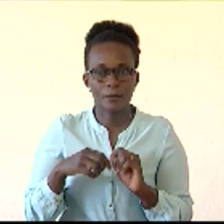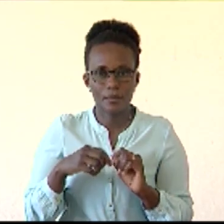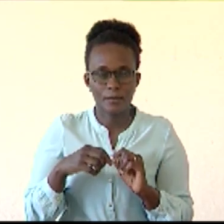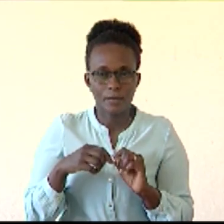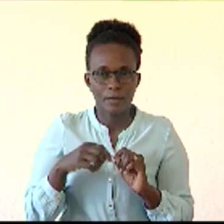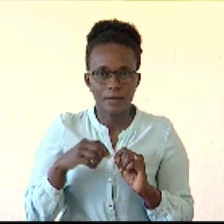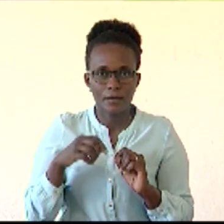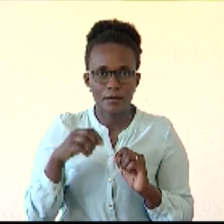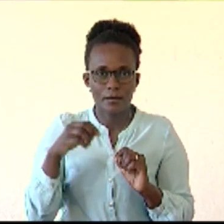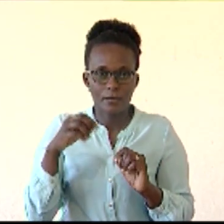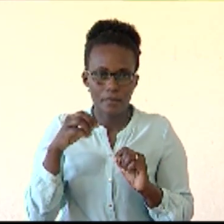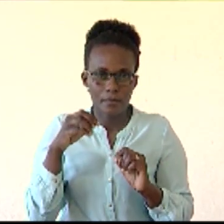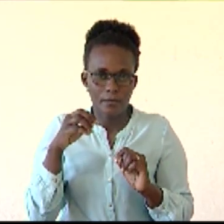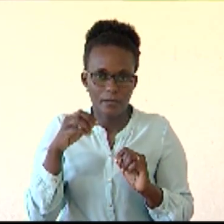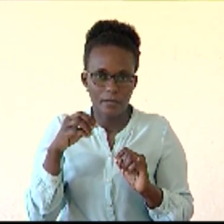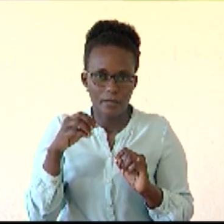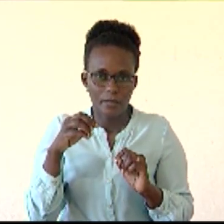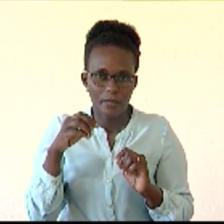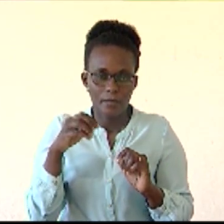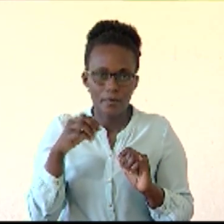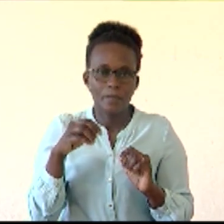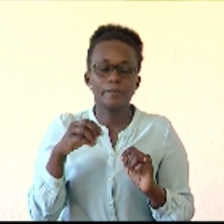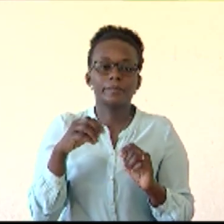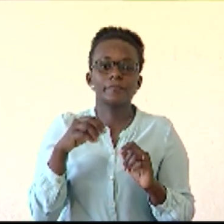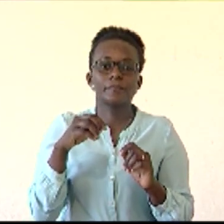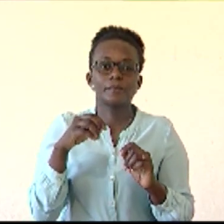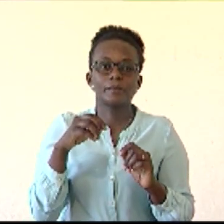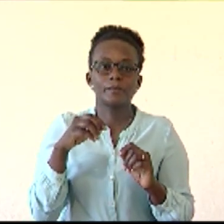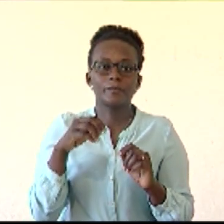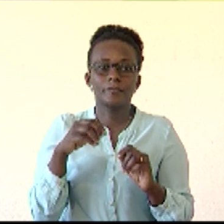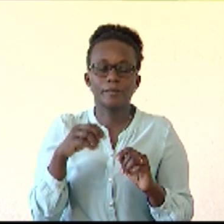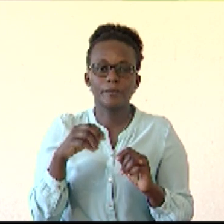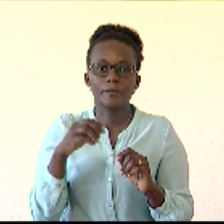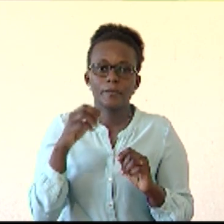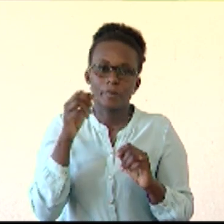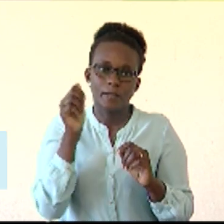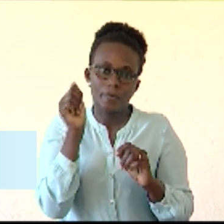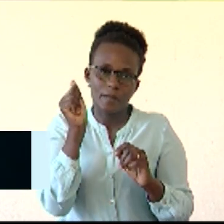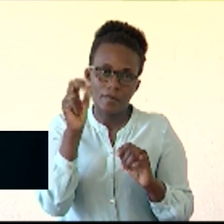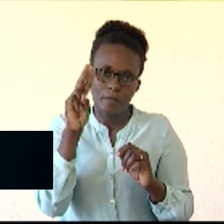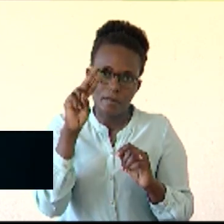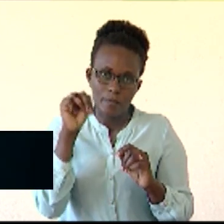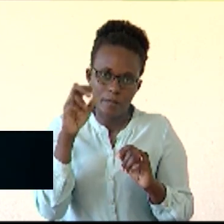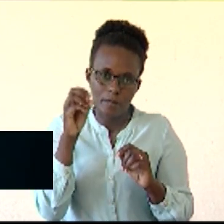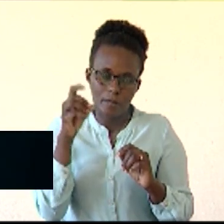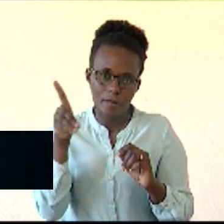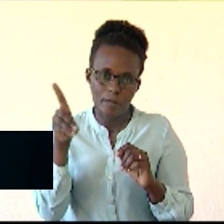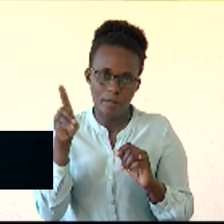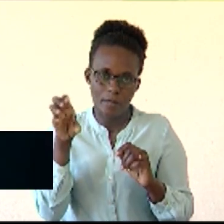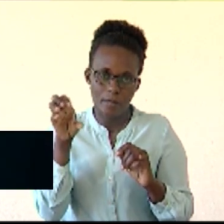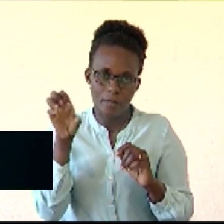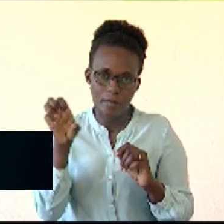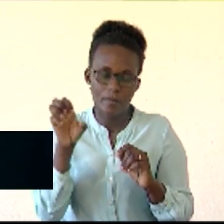of steel, and the anode is made up of titanium. So these are different metals.